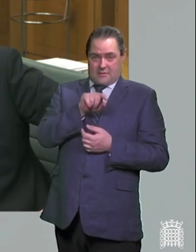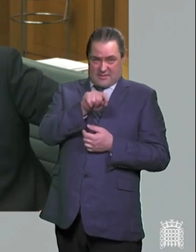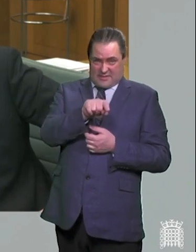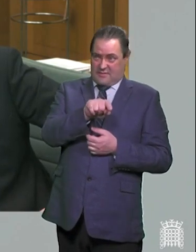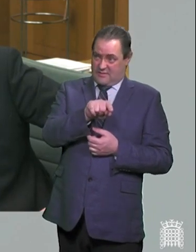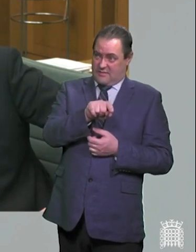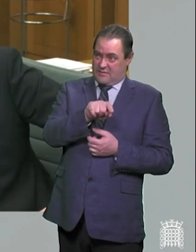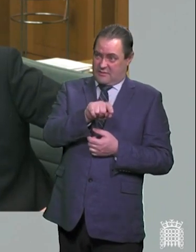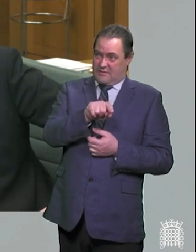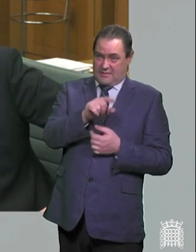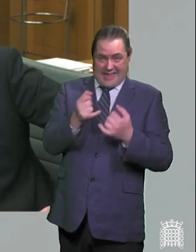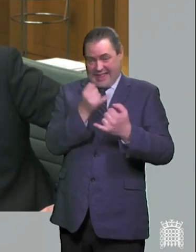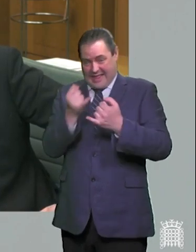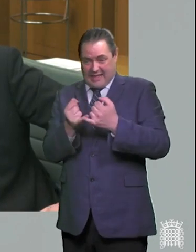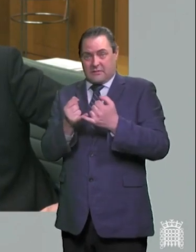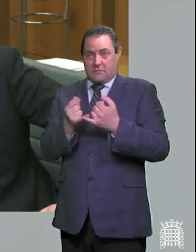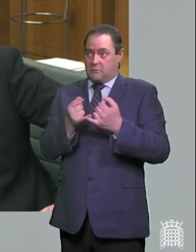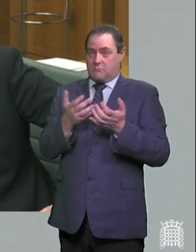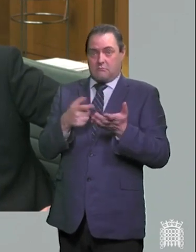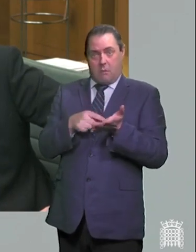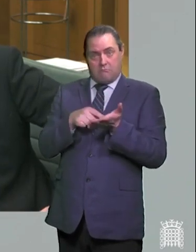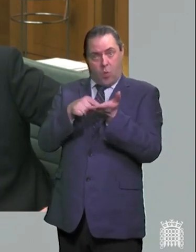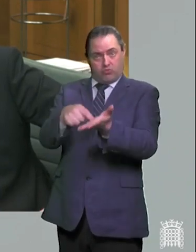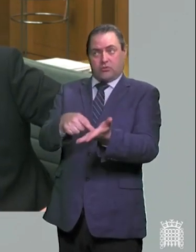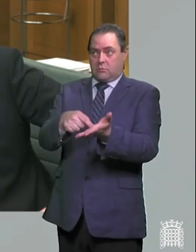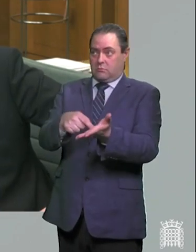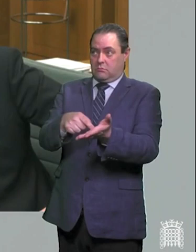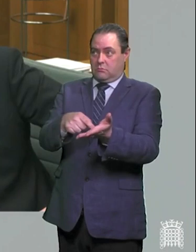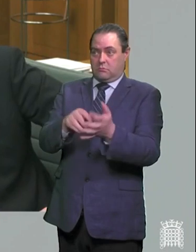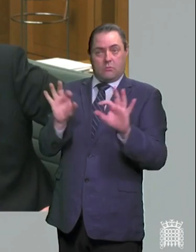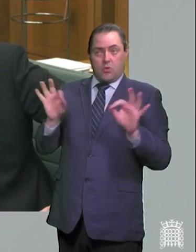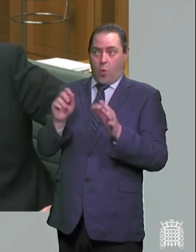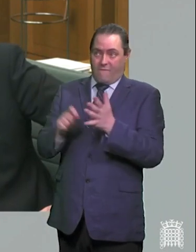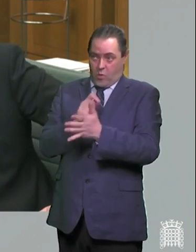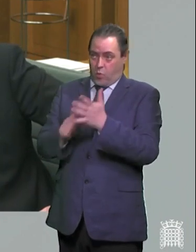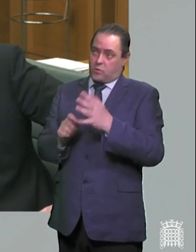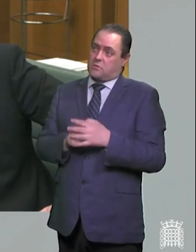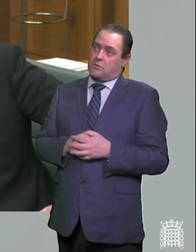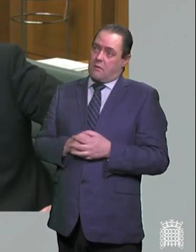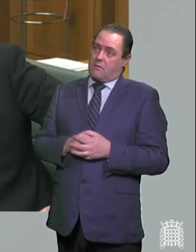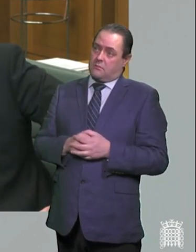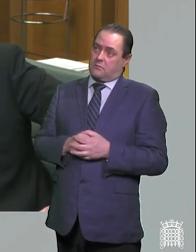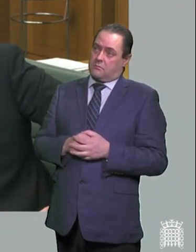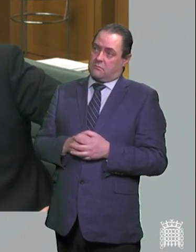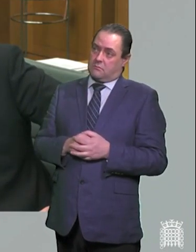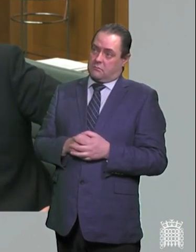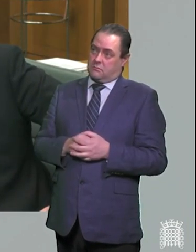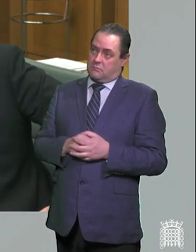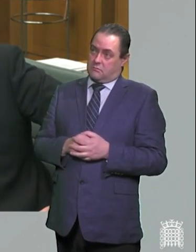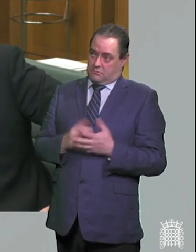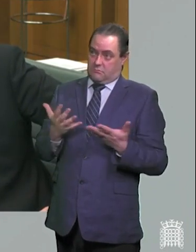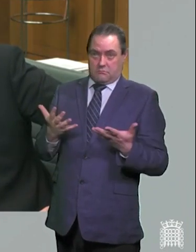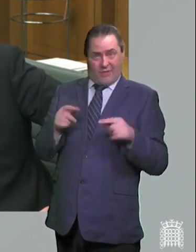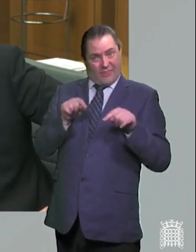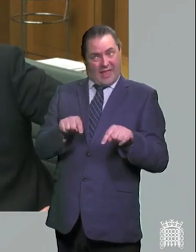that, the motion was put and there was no vote. And that is